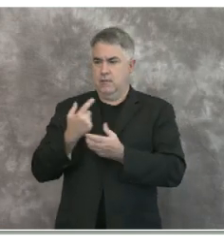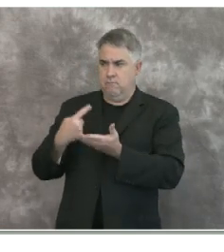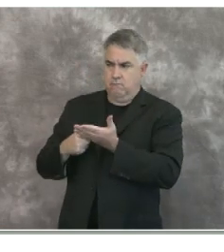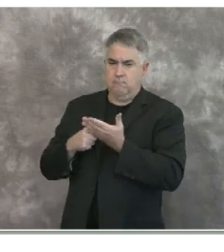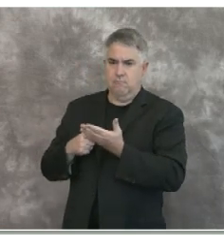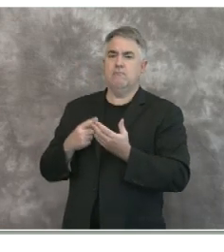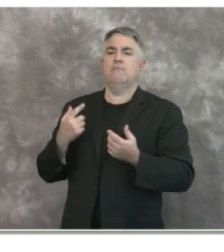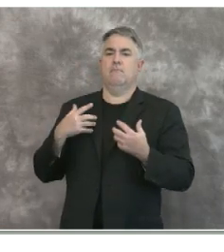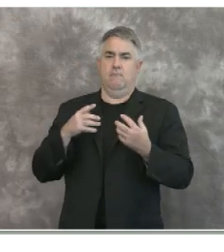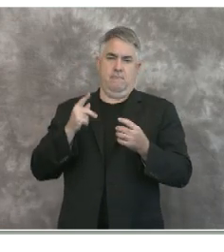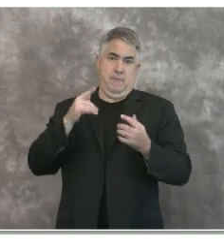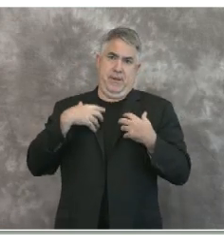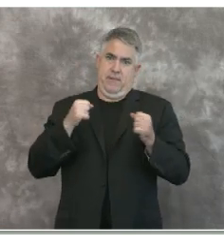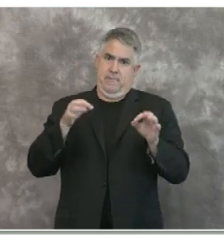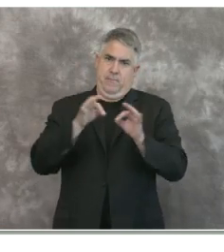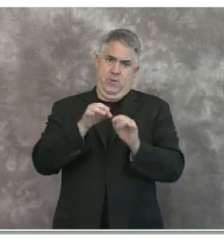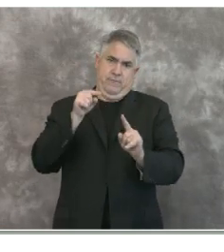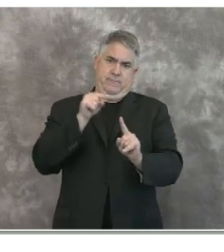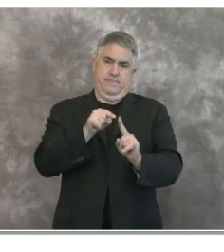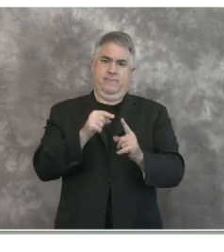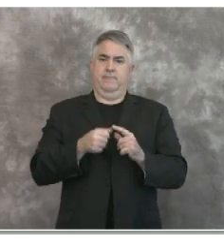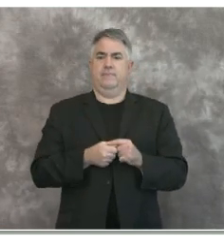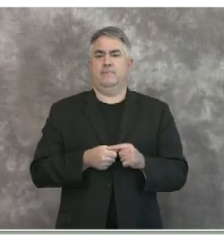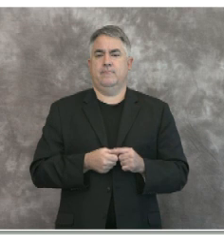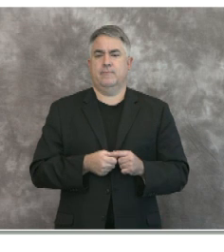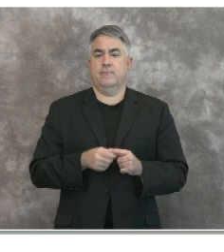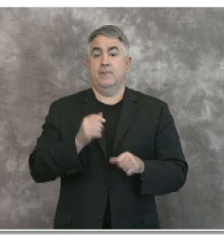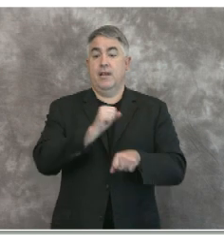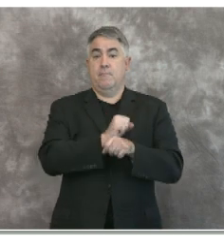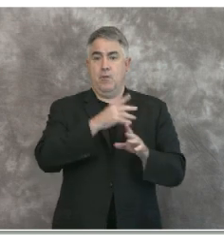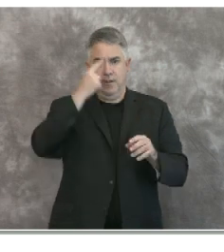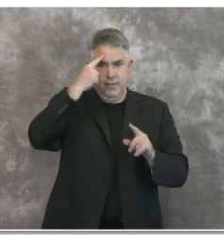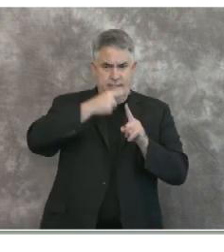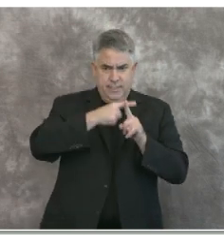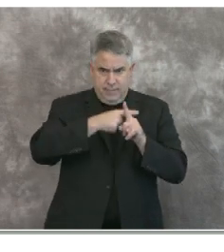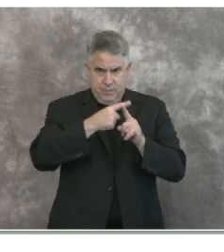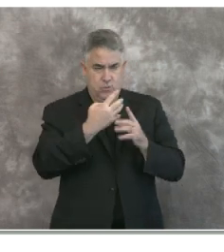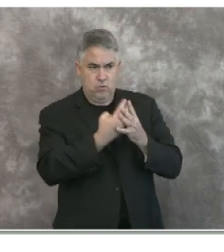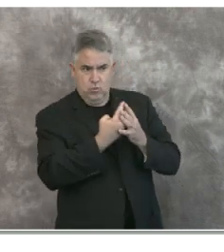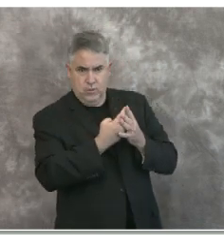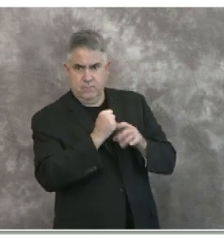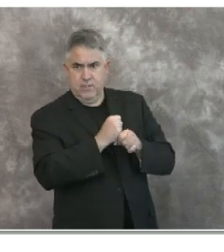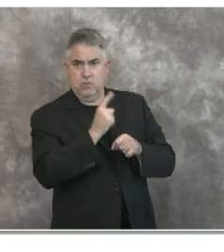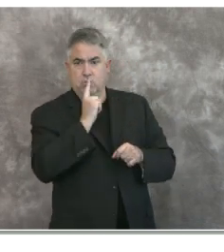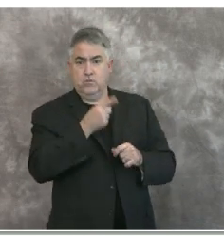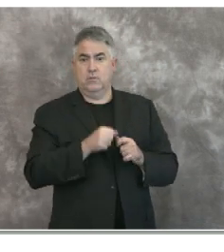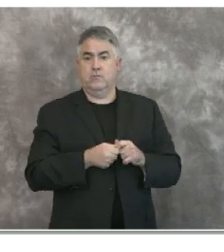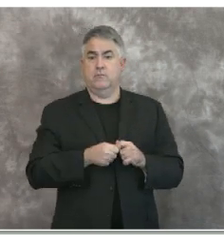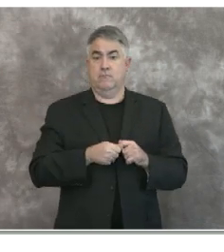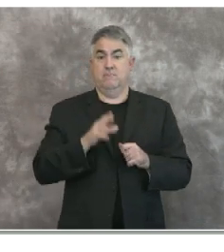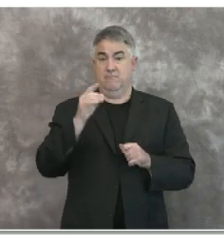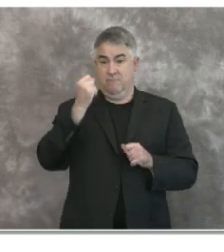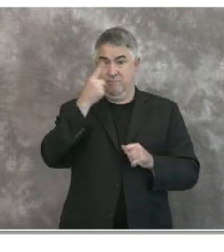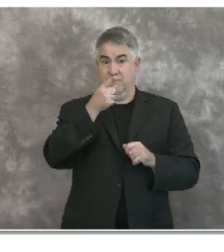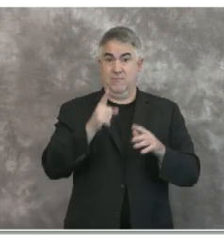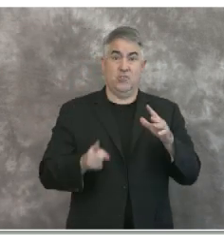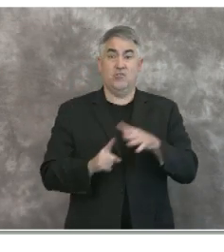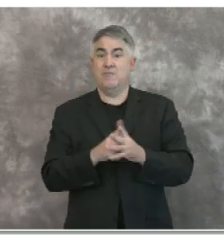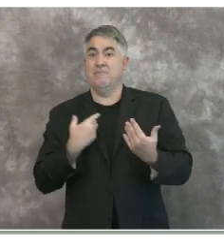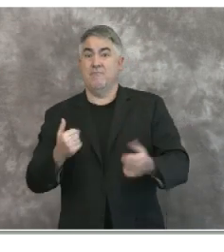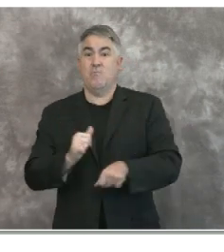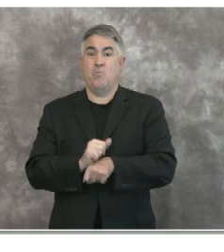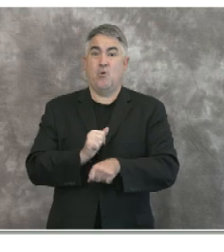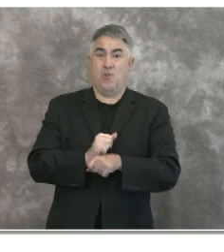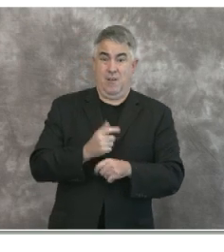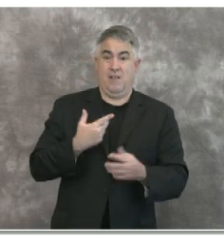And some things that you can expect as employees is temperature and screening checks when you come to work. Employees with symptoms cannot work,